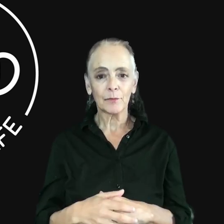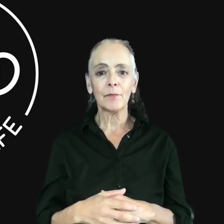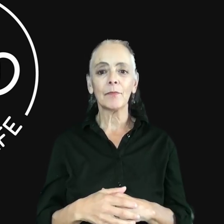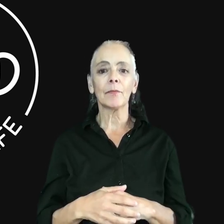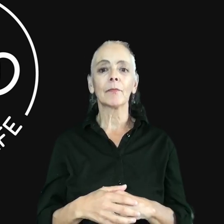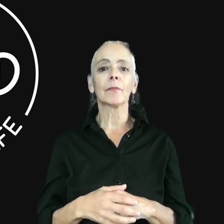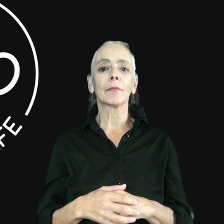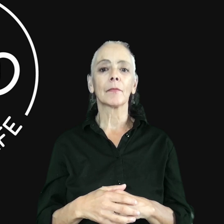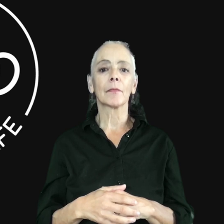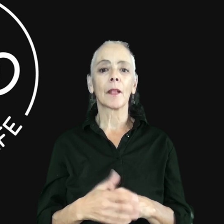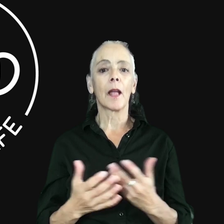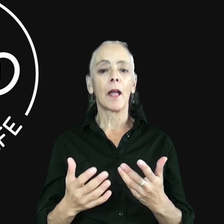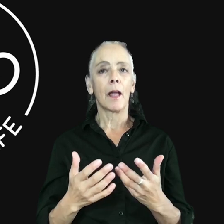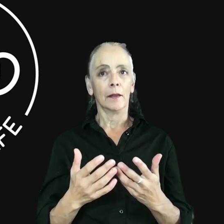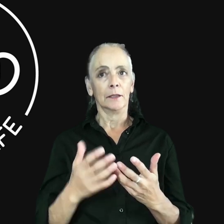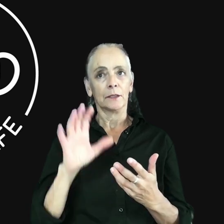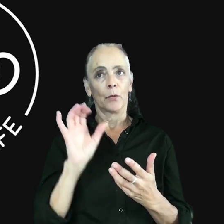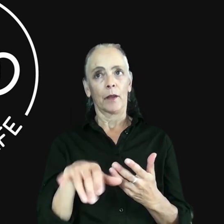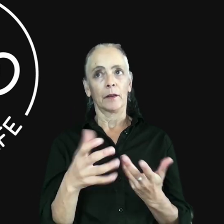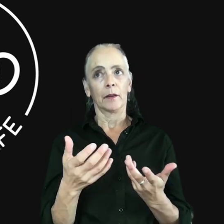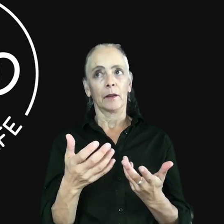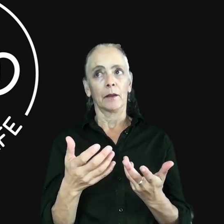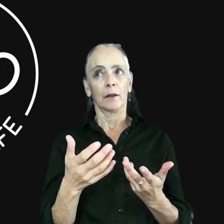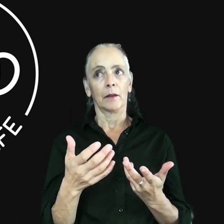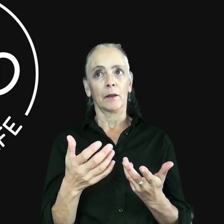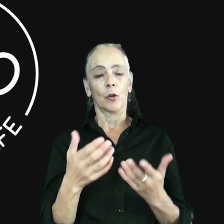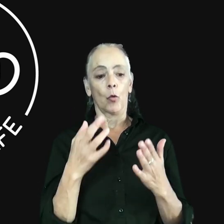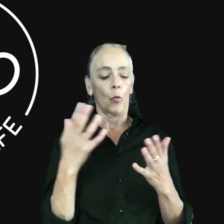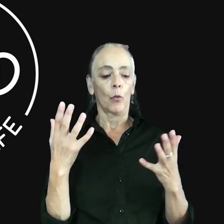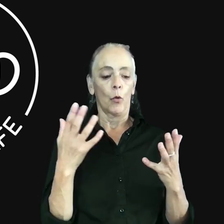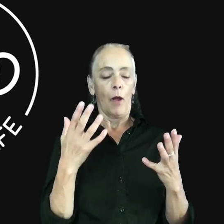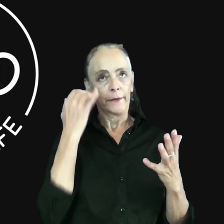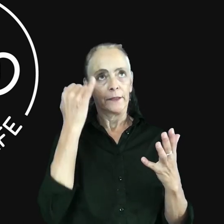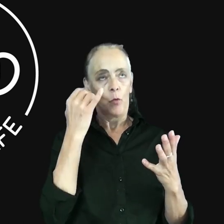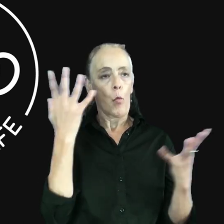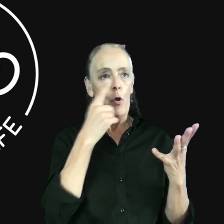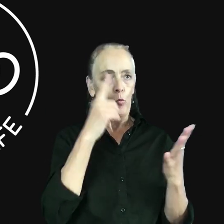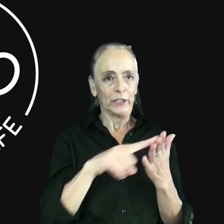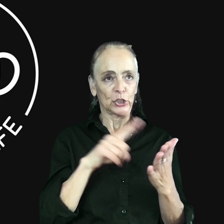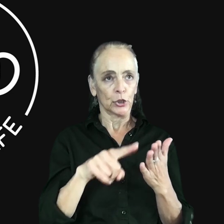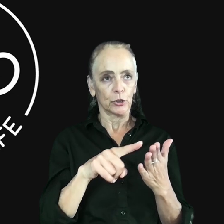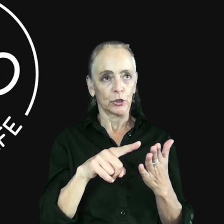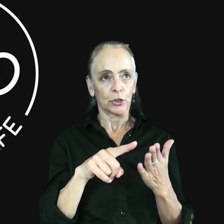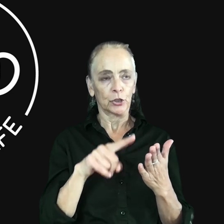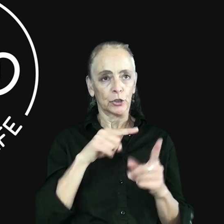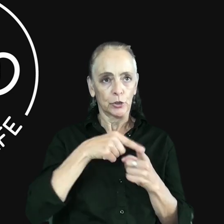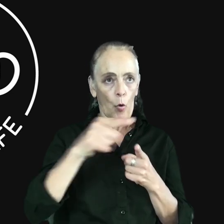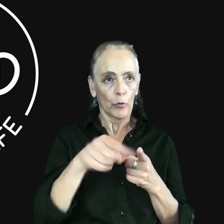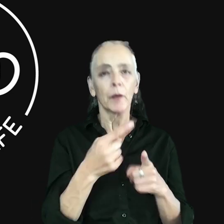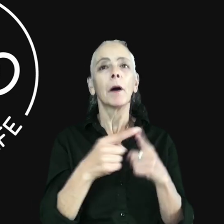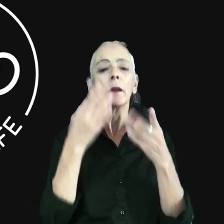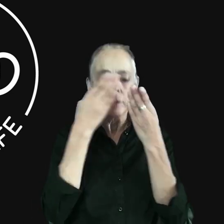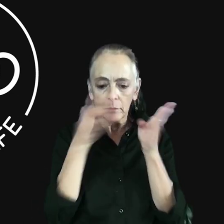just switching from that uh what research am i going to run to what insight do they need uh to make their decision and what